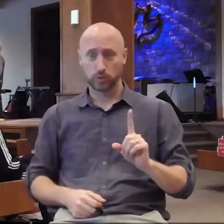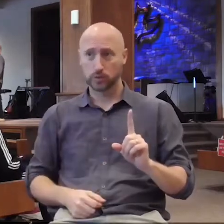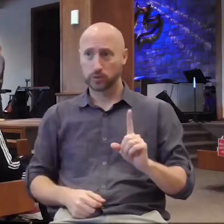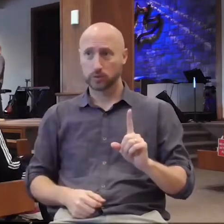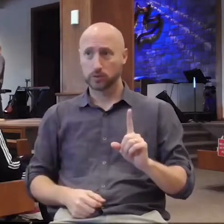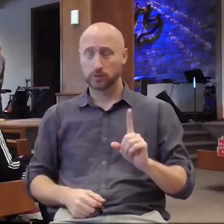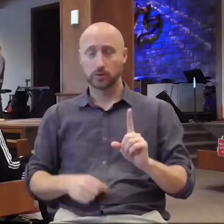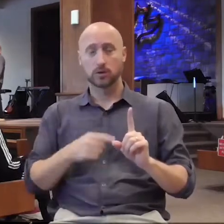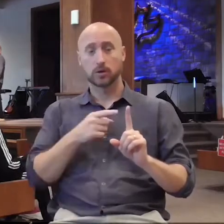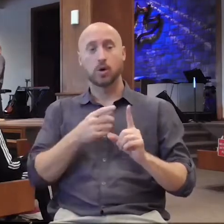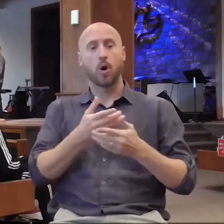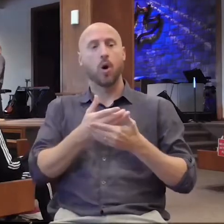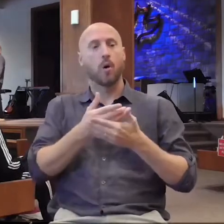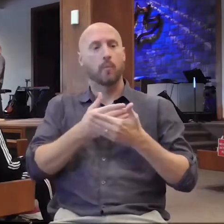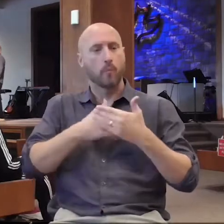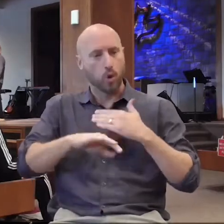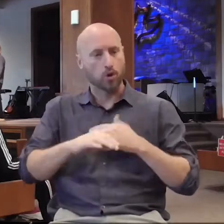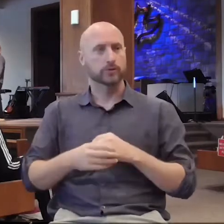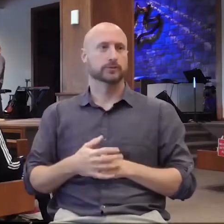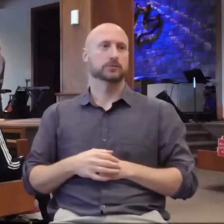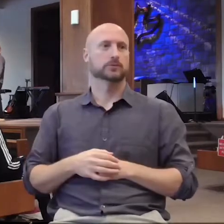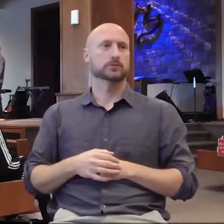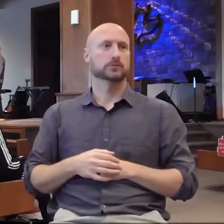I gave birth to you.